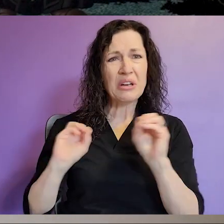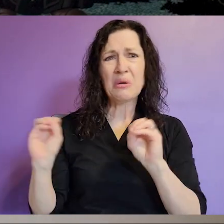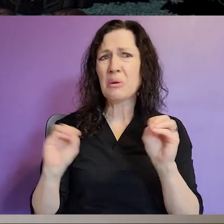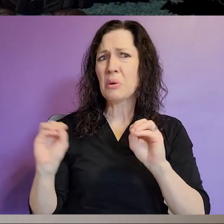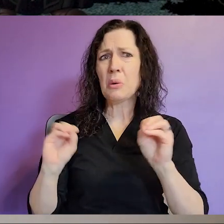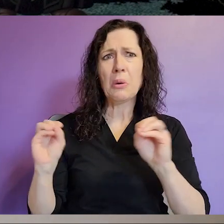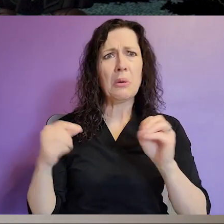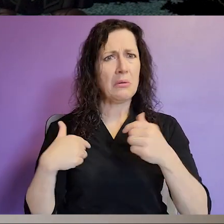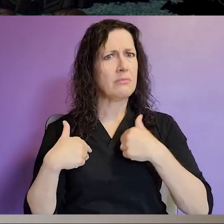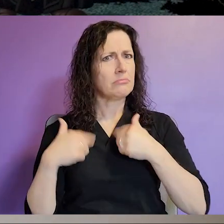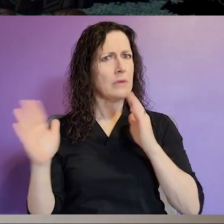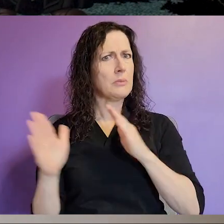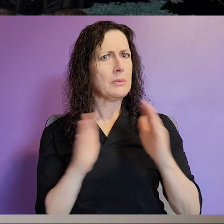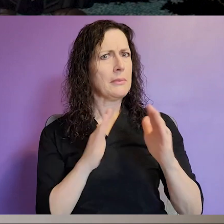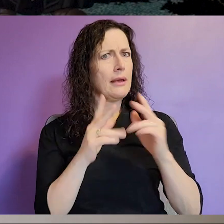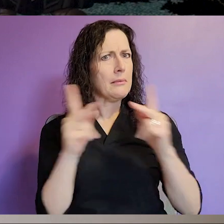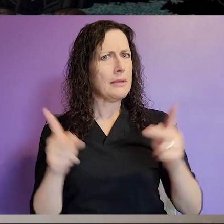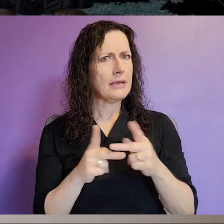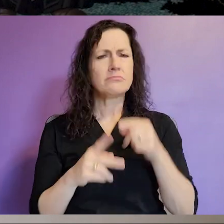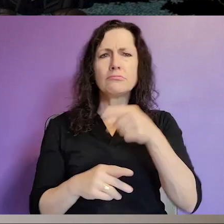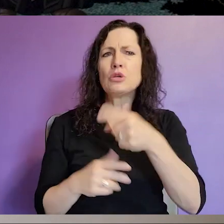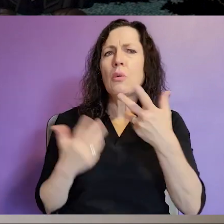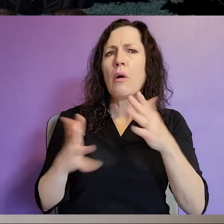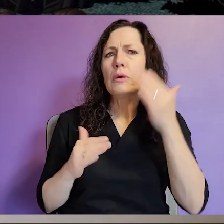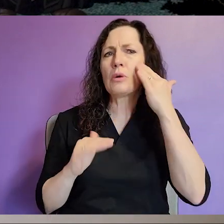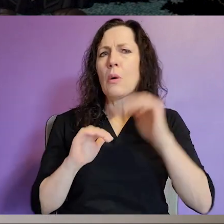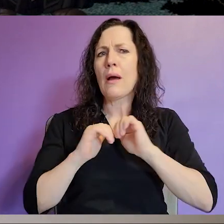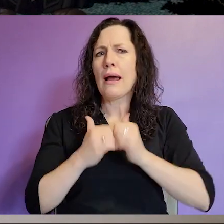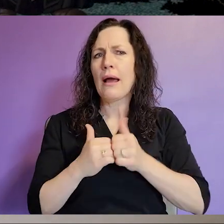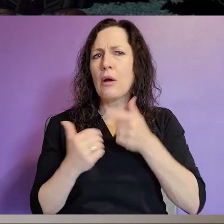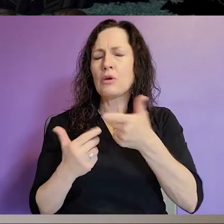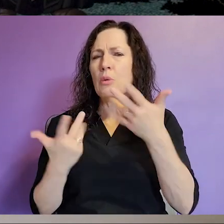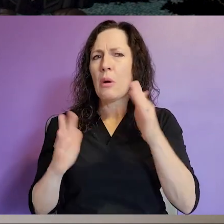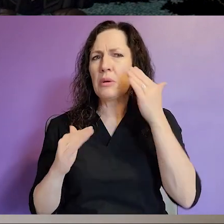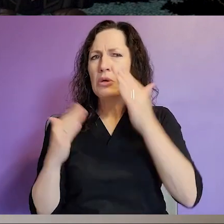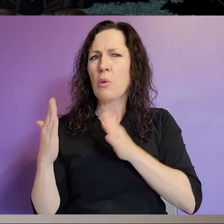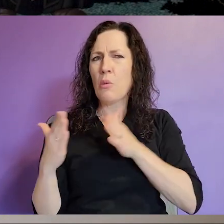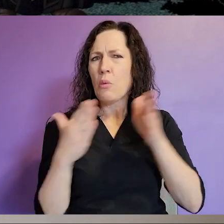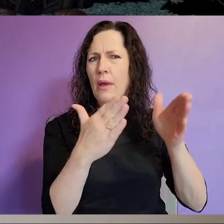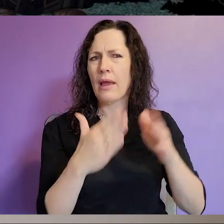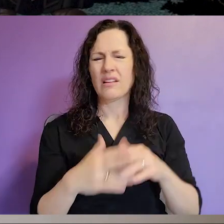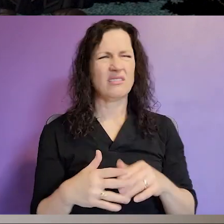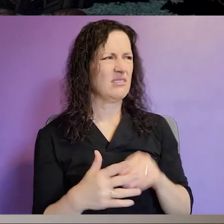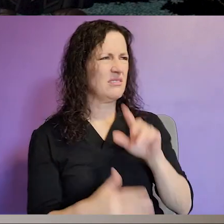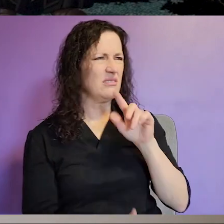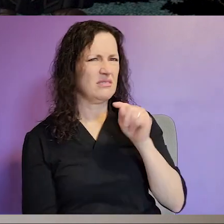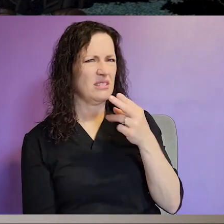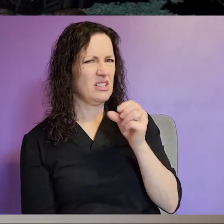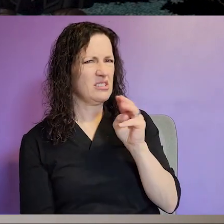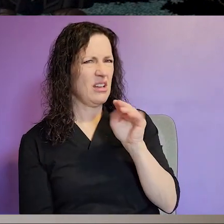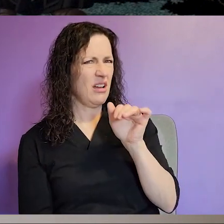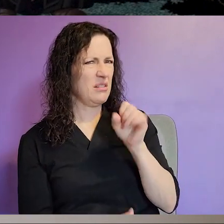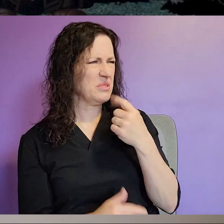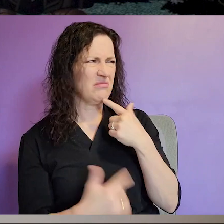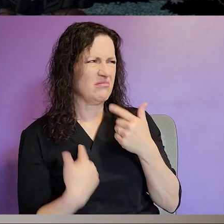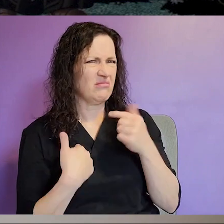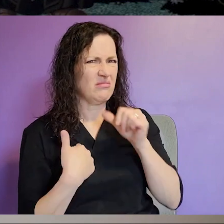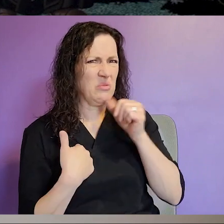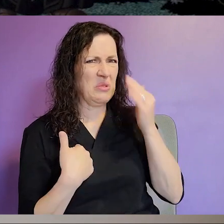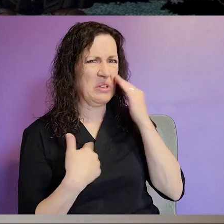hearts be troubled. I'm preparing a place for you. And you know the way. And Thomas